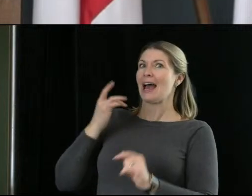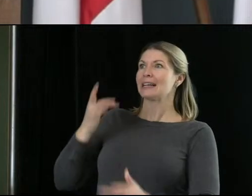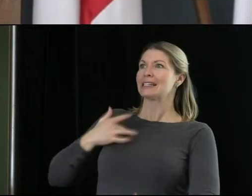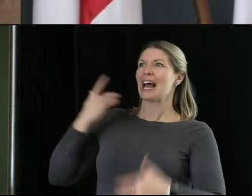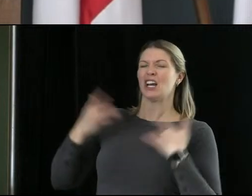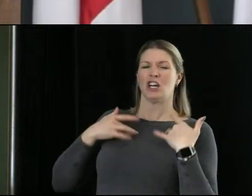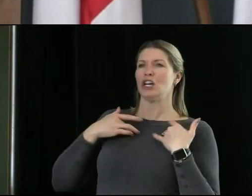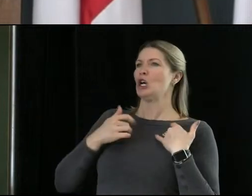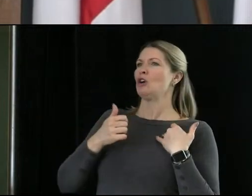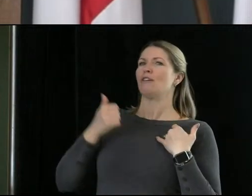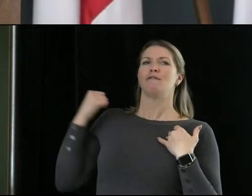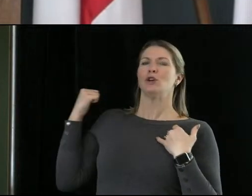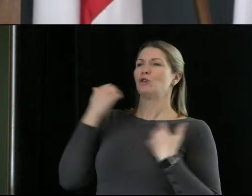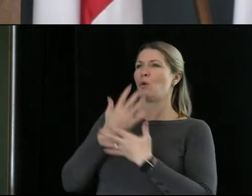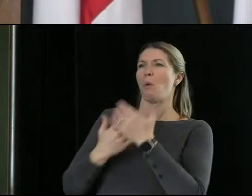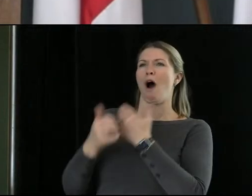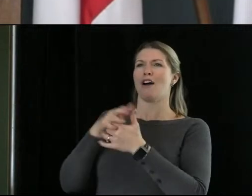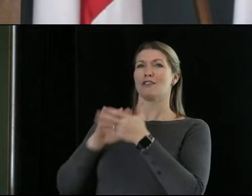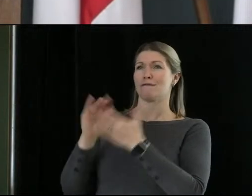hand for a week.